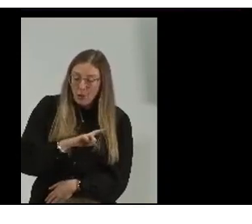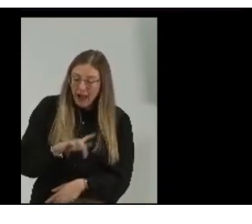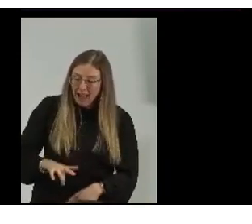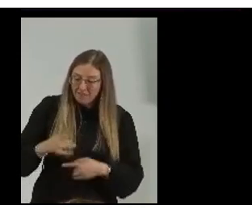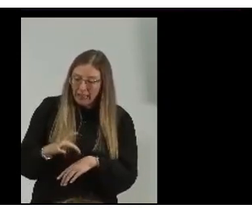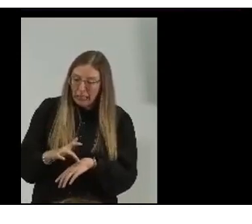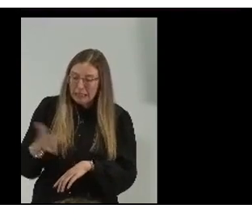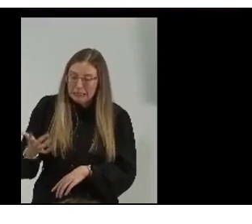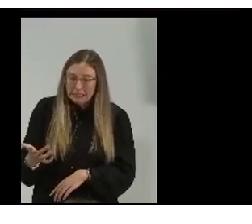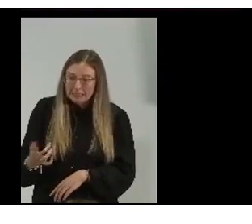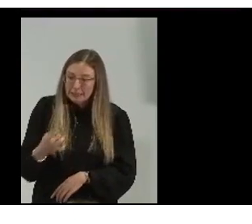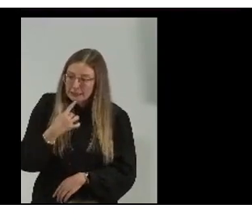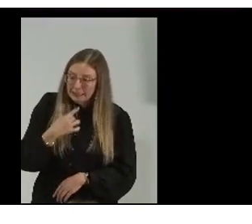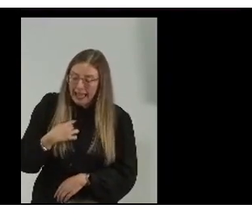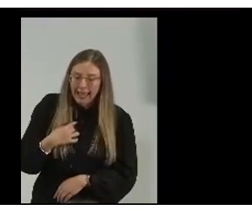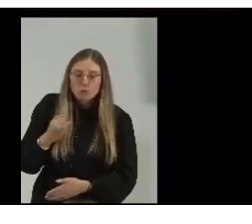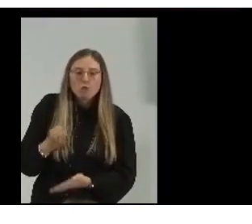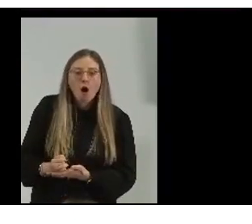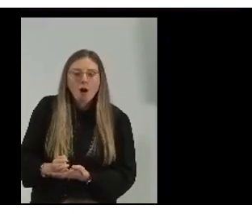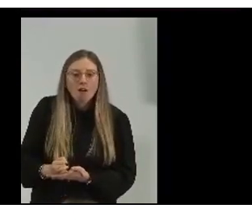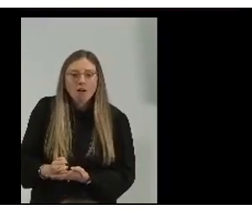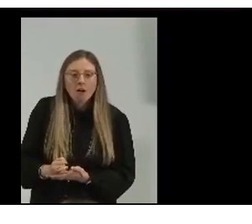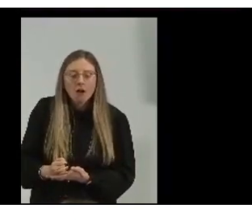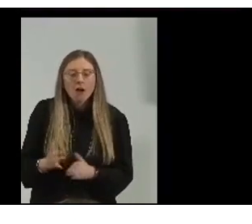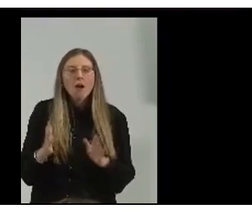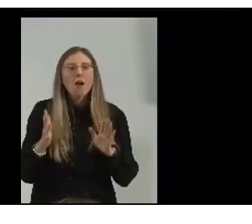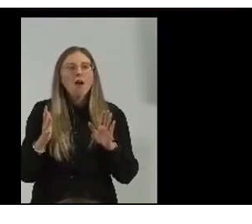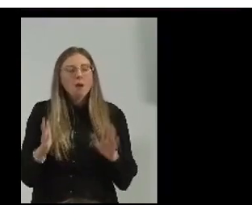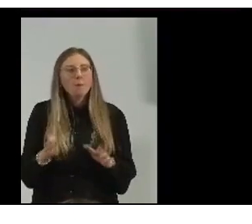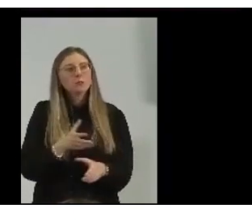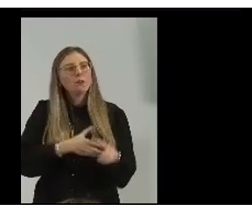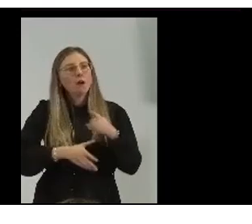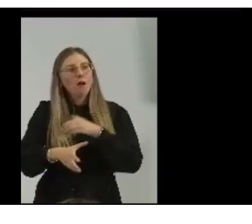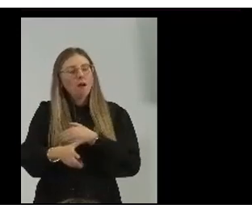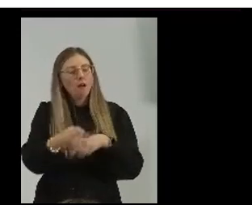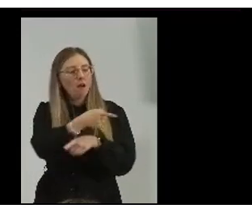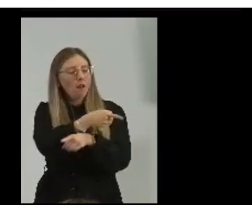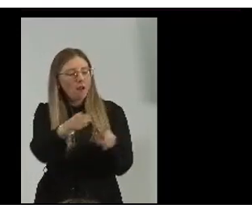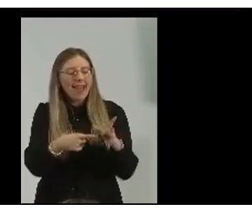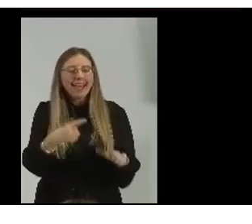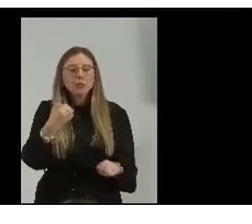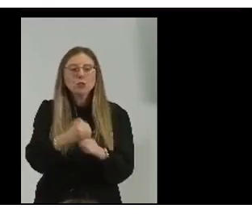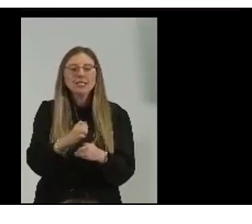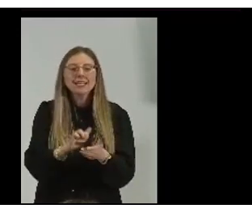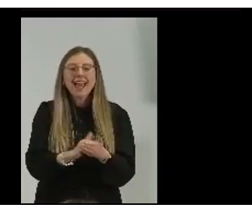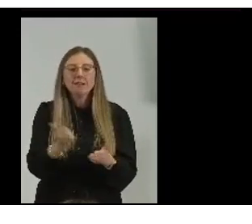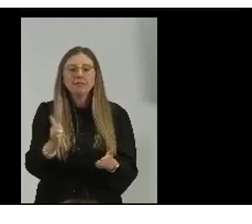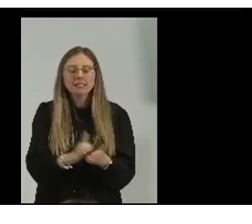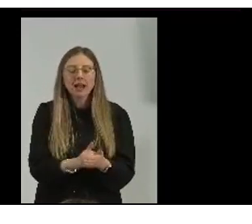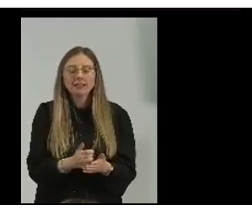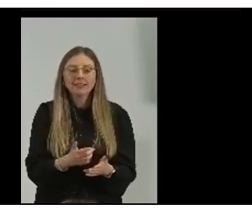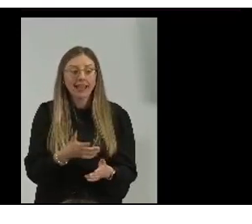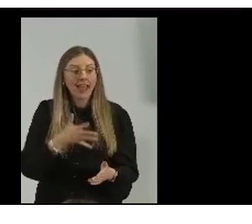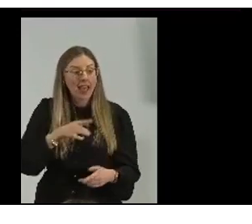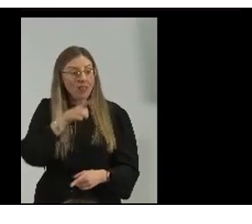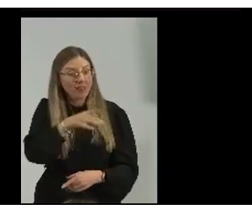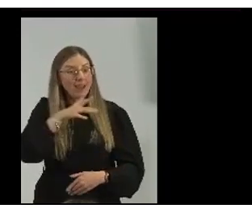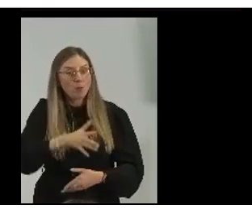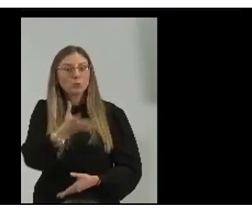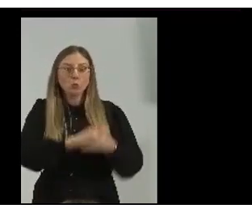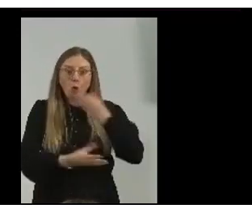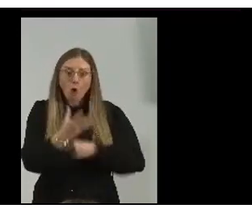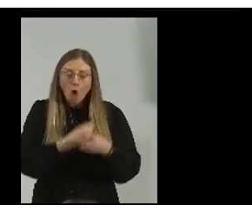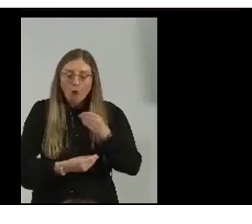extremely sensitive. So then I ask myself, when I think about the advertising agencies here that want to learn about disability